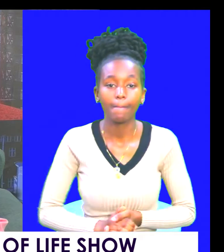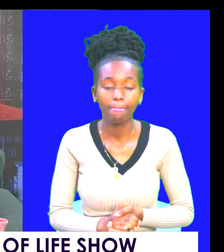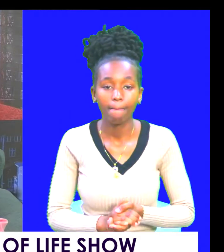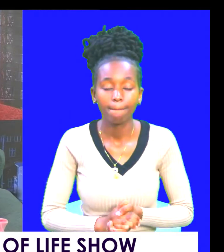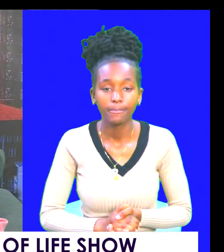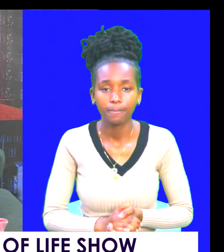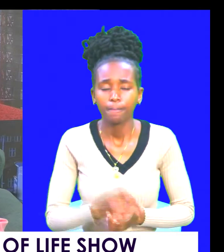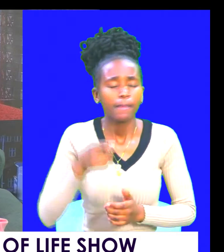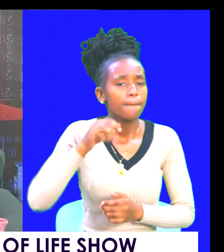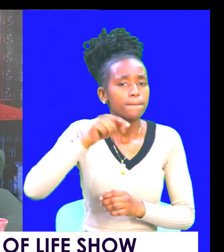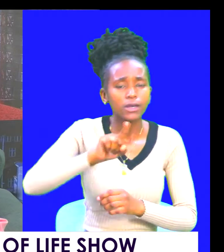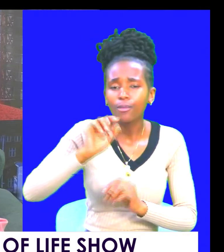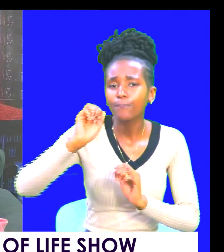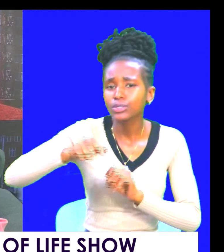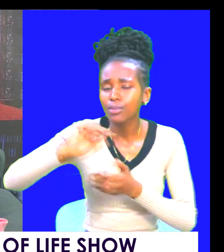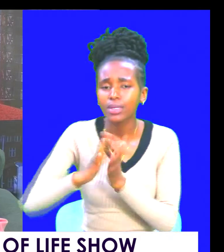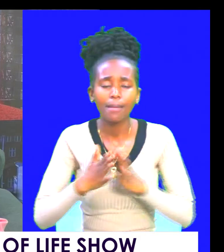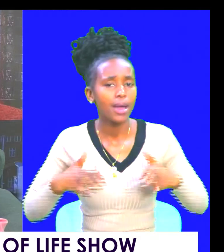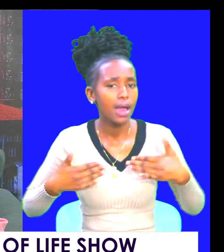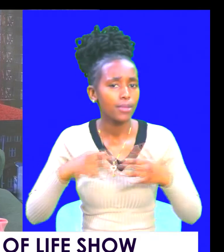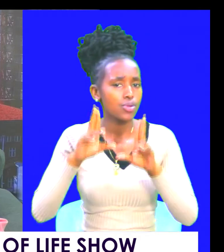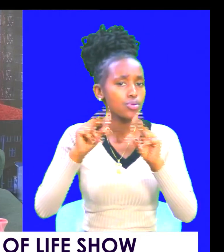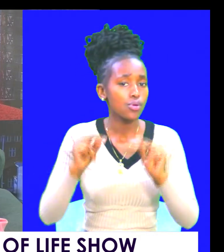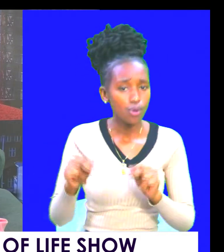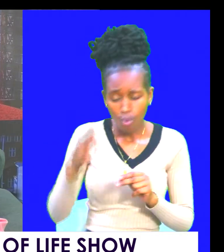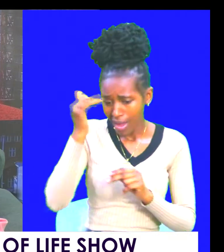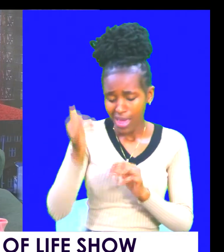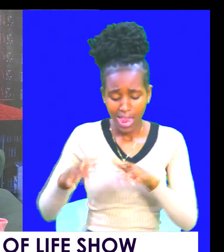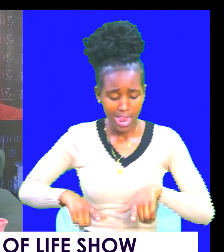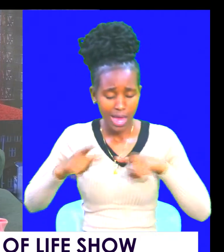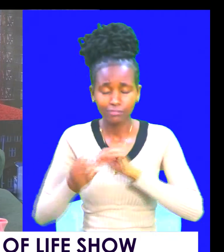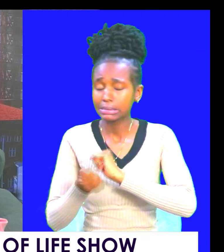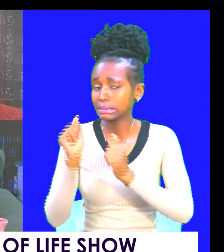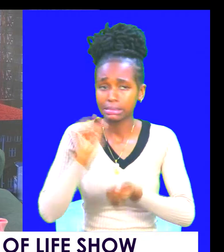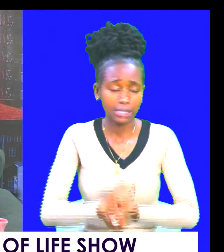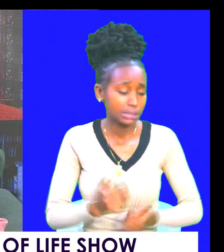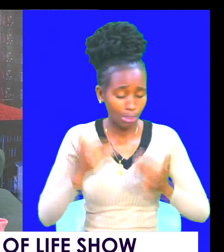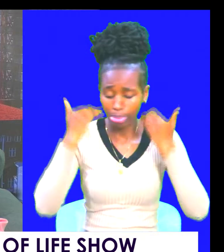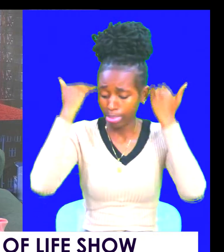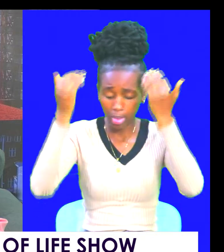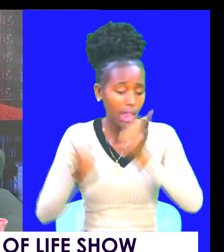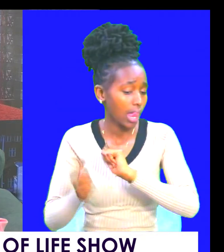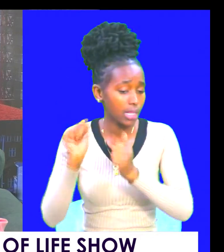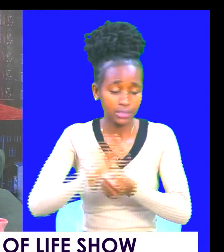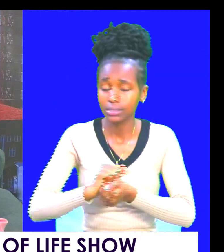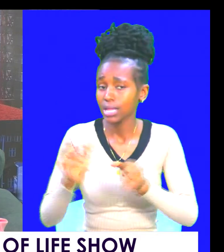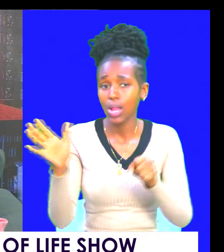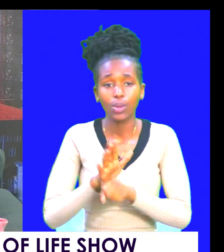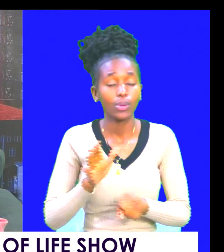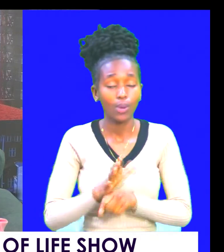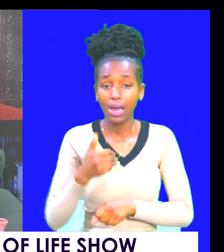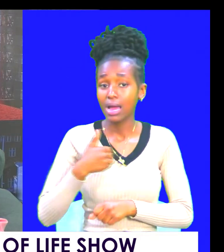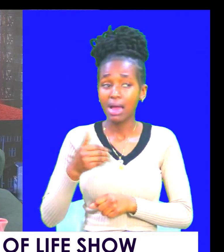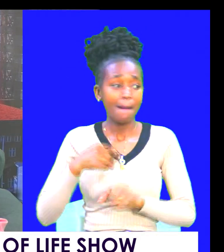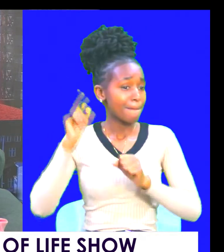You may not be happy because of the changes of life, the stresses of life, the fact that you have to probably